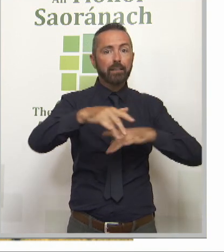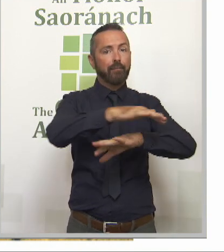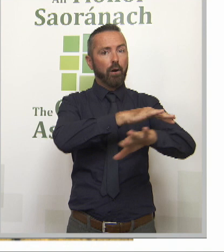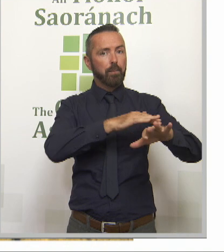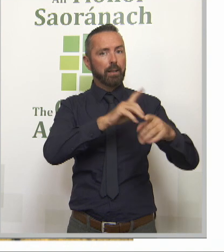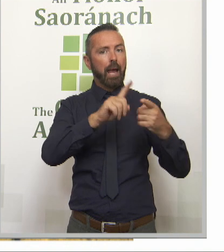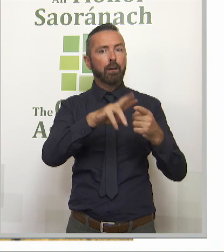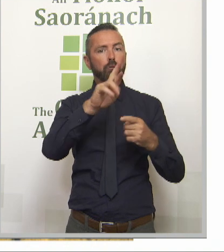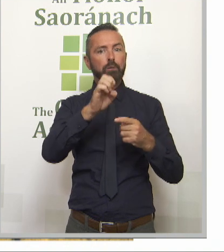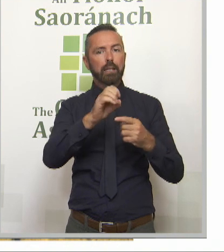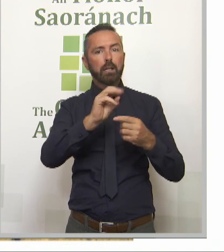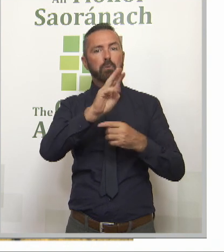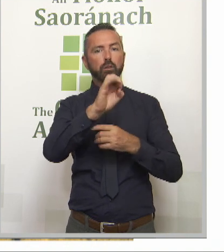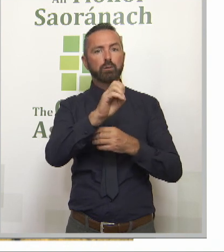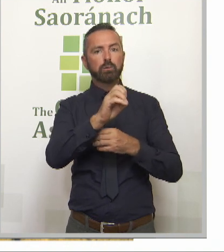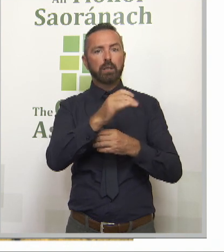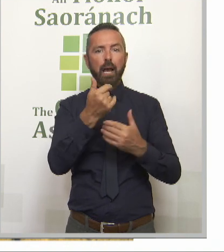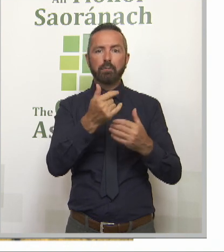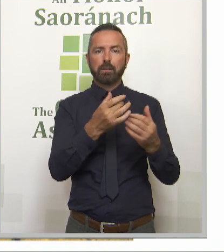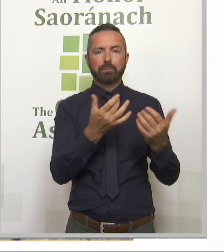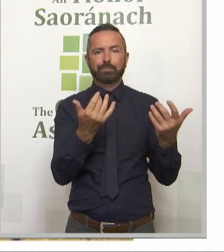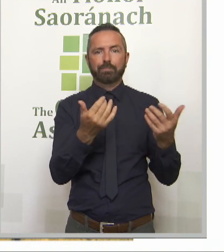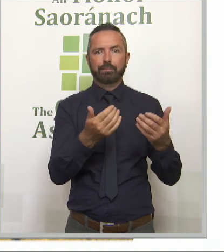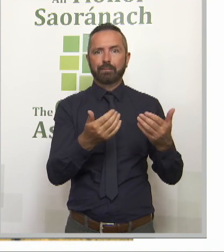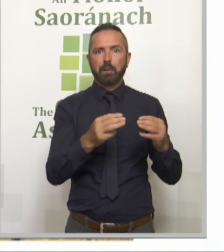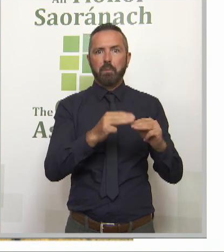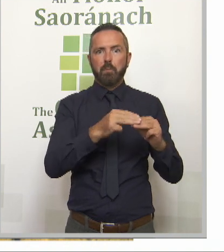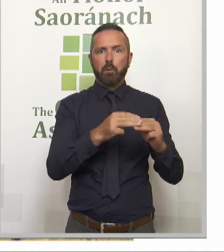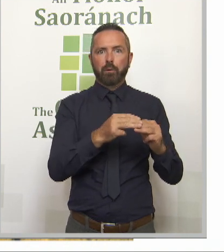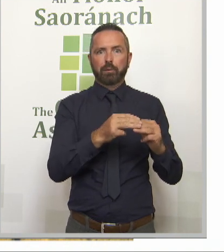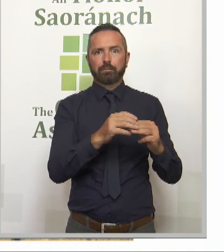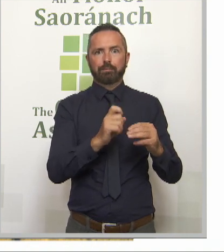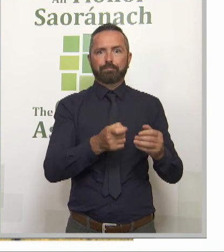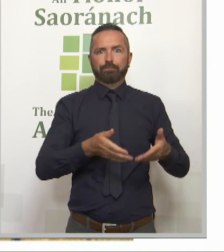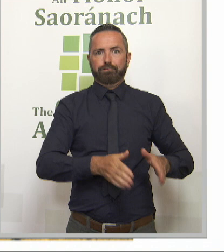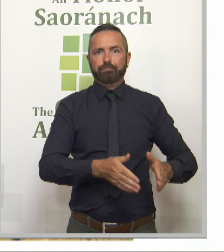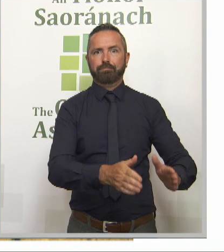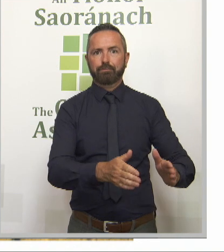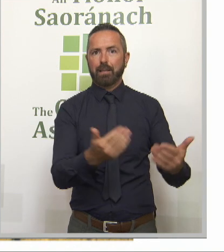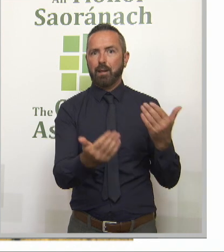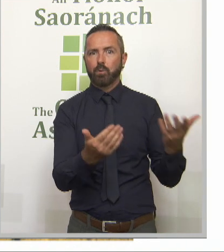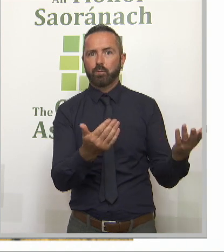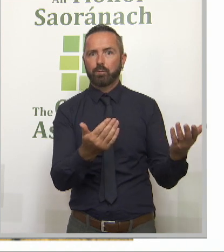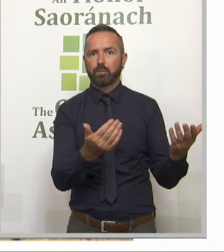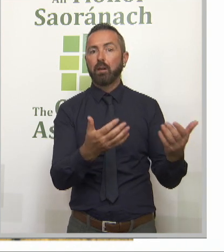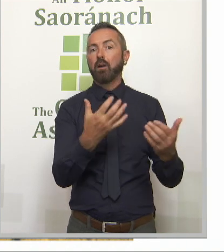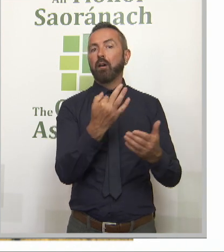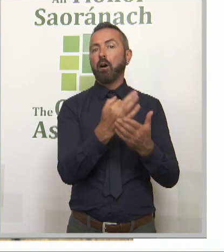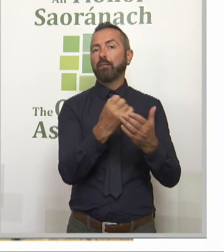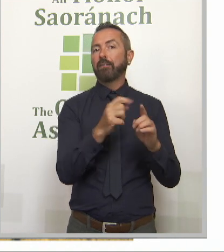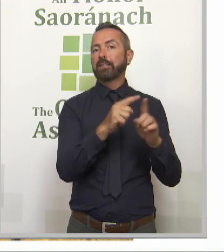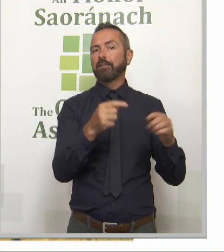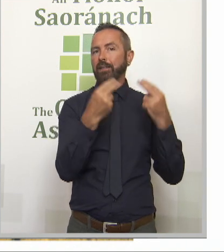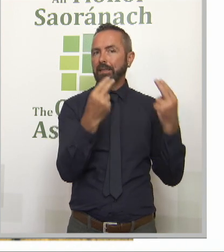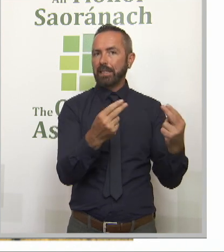how they reproduce. Organisms have life history strategies, which means that they often have different requirements for